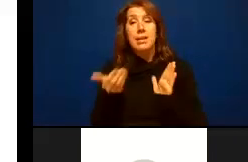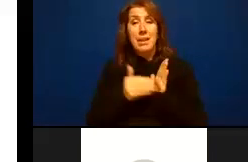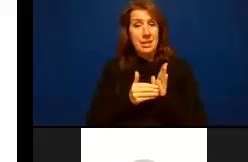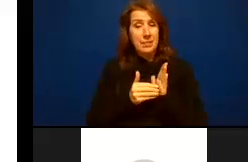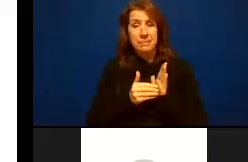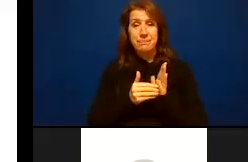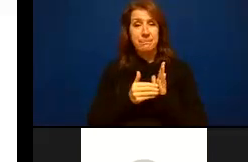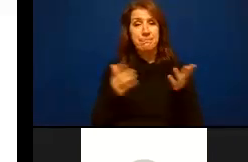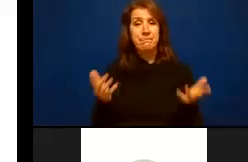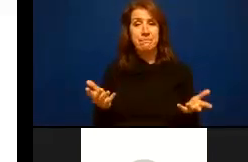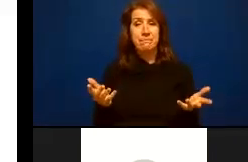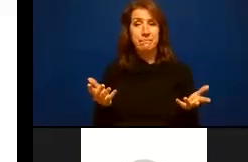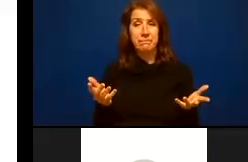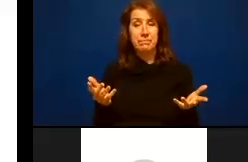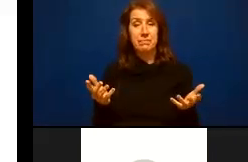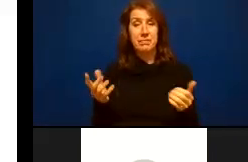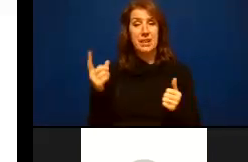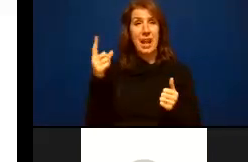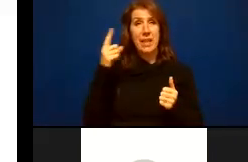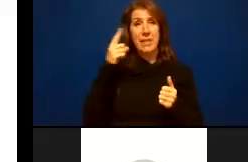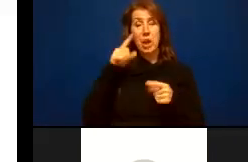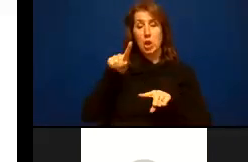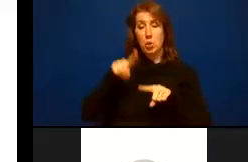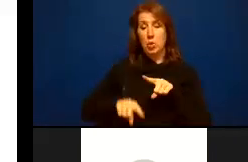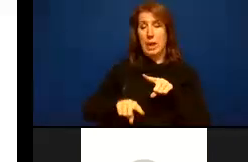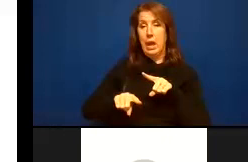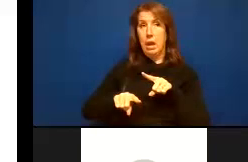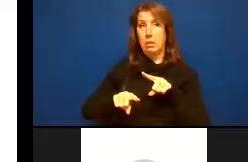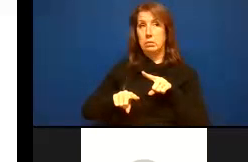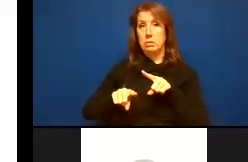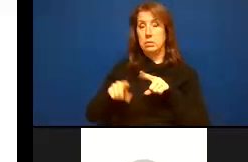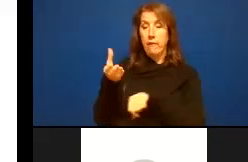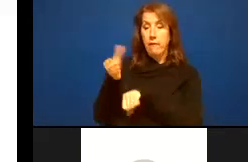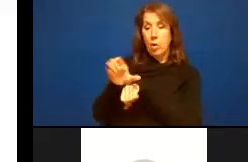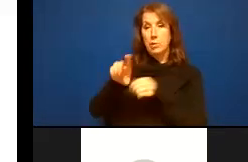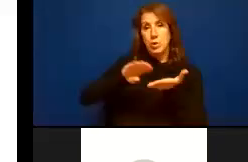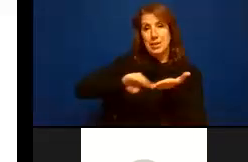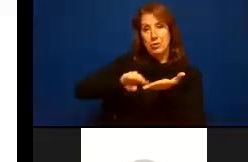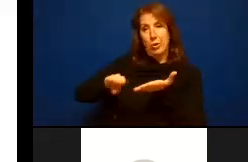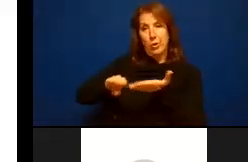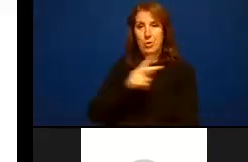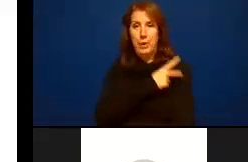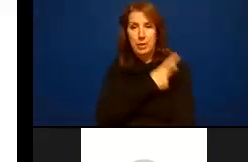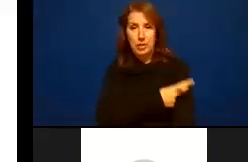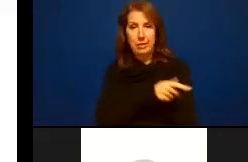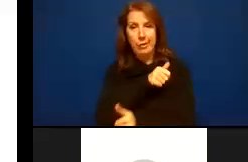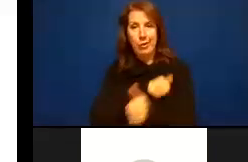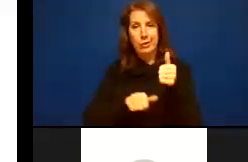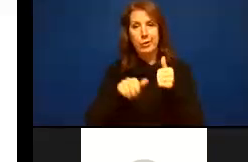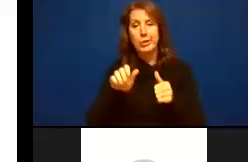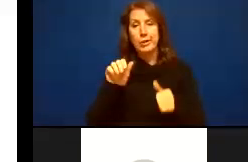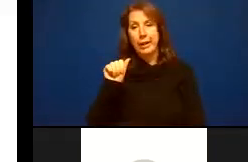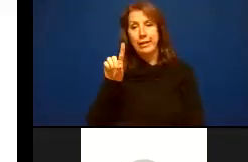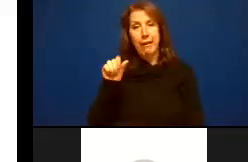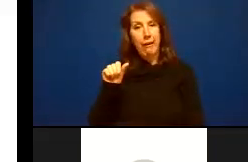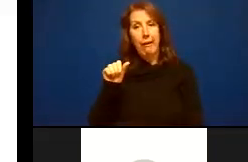really, I think, get a discharge remedy with Title III, ADA claims that are just against